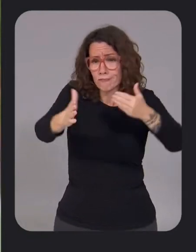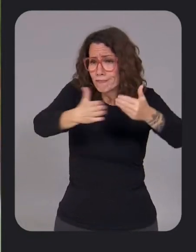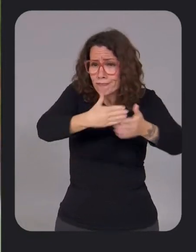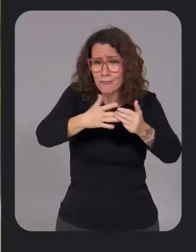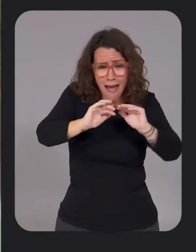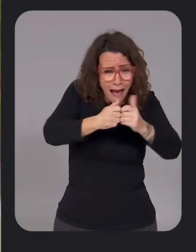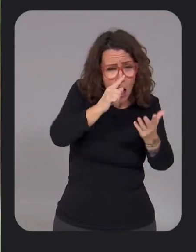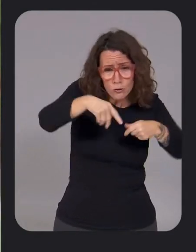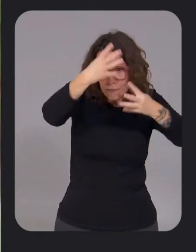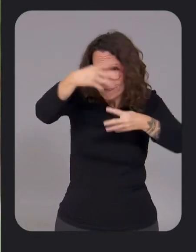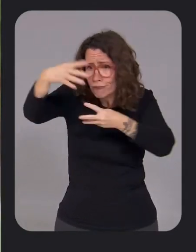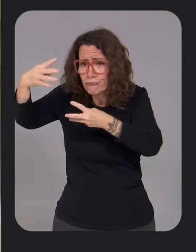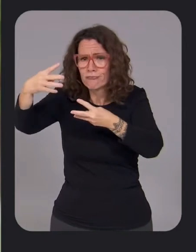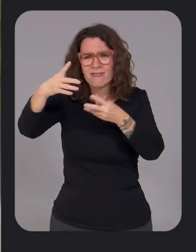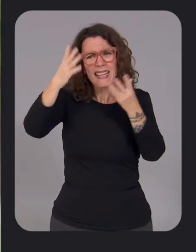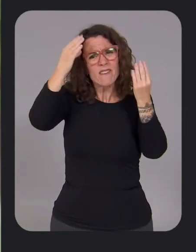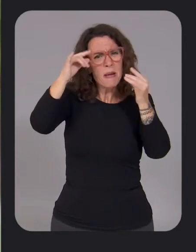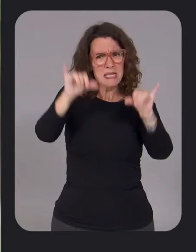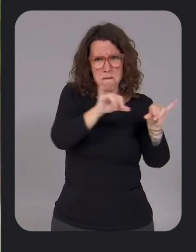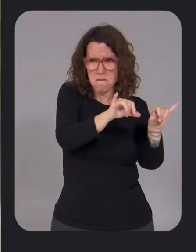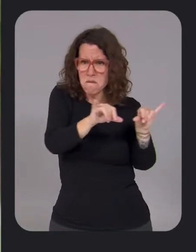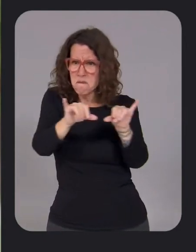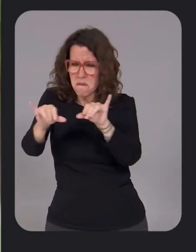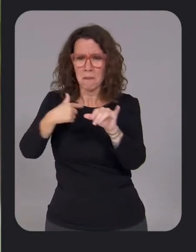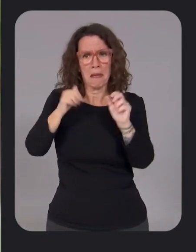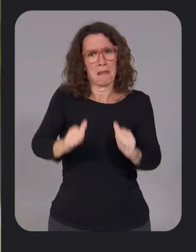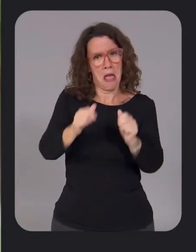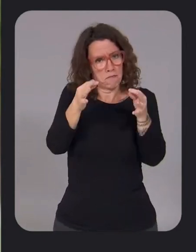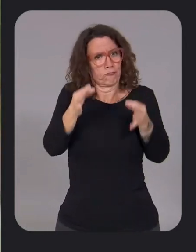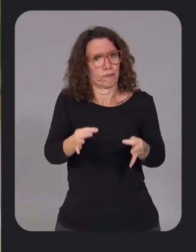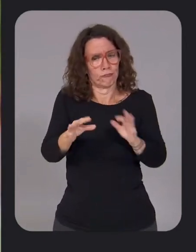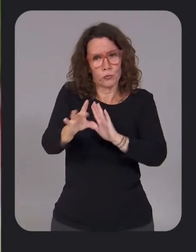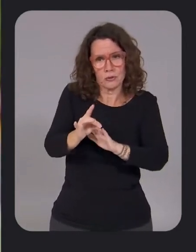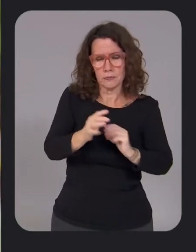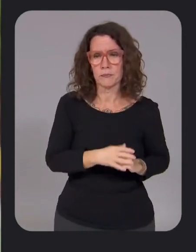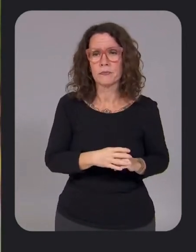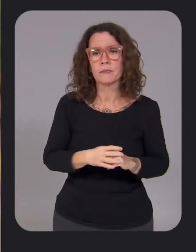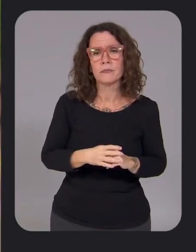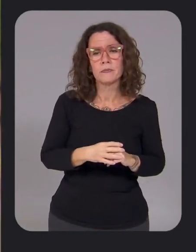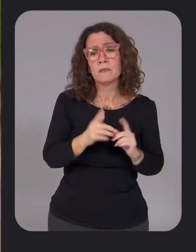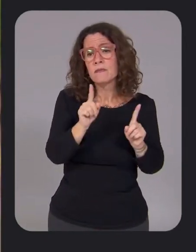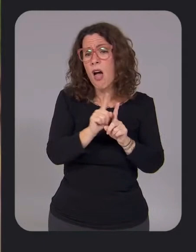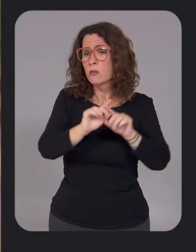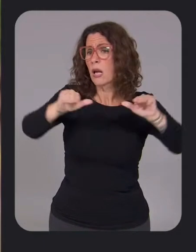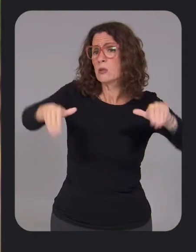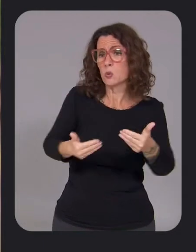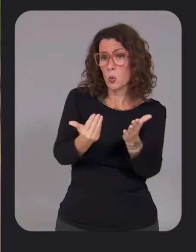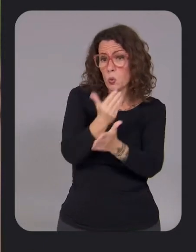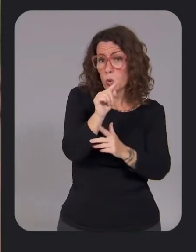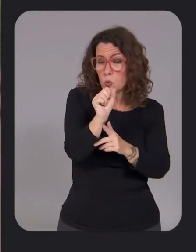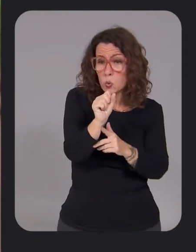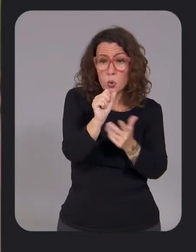reliable information that can help you make a sustainable choice. We're also introducing new tools to help you learn about